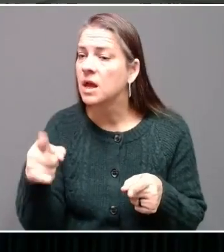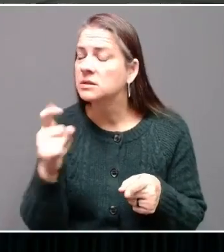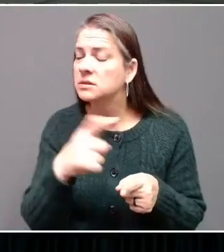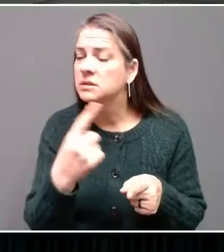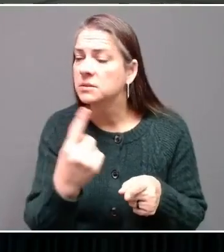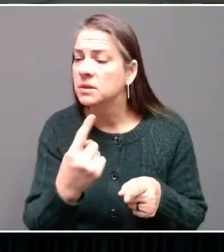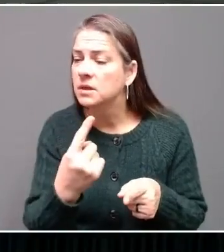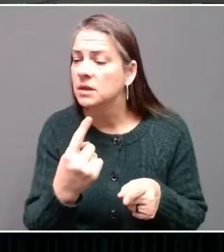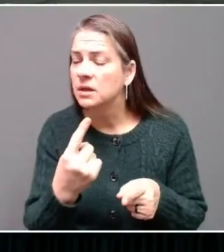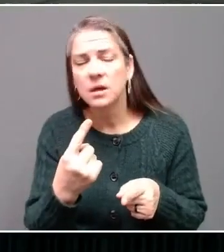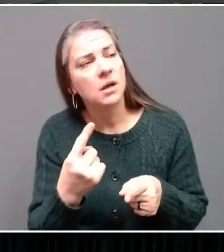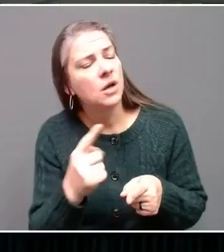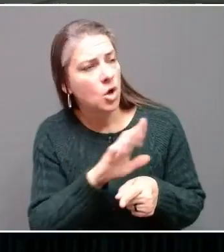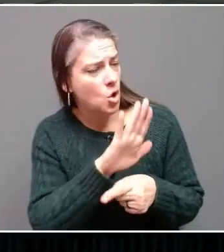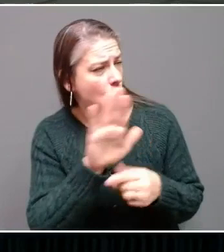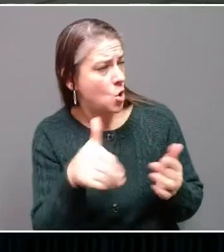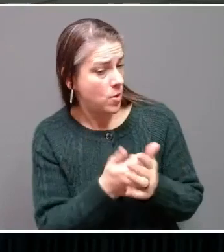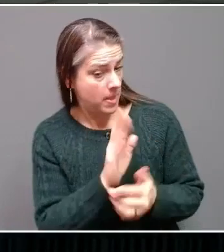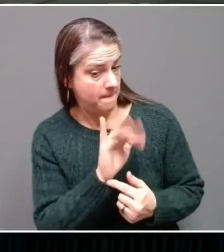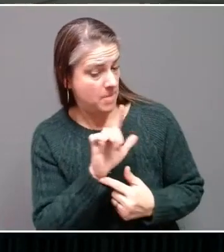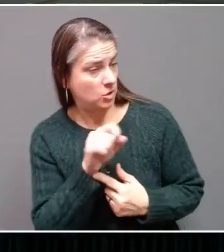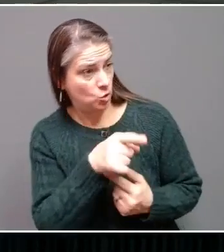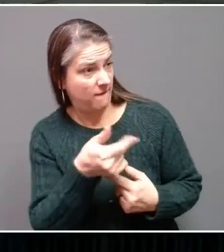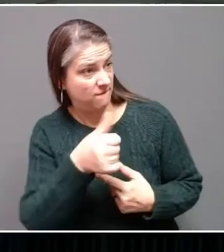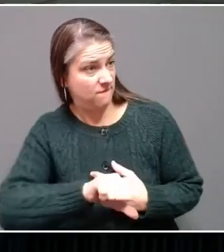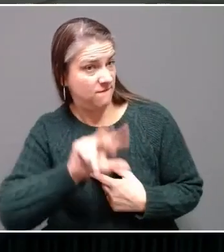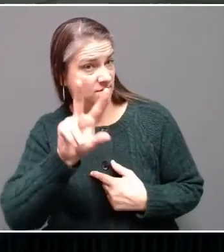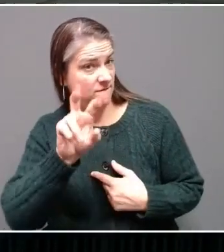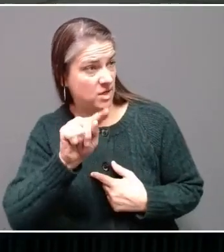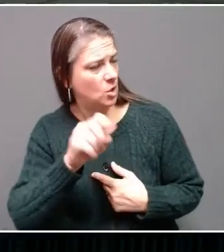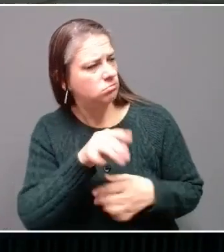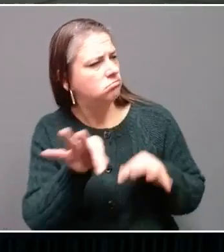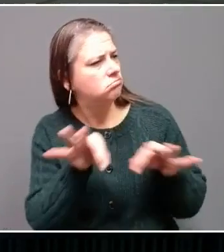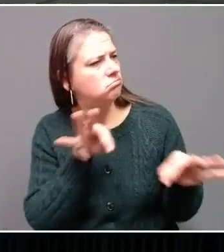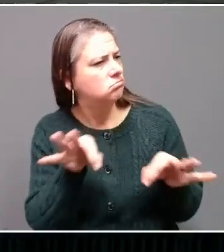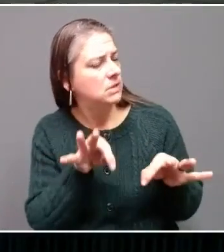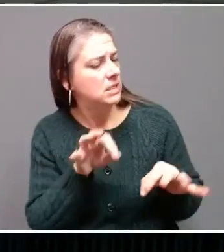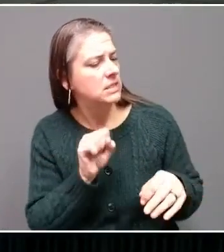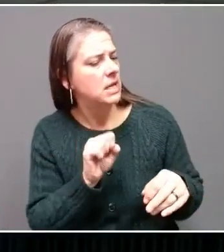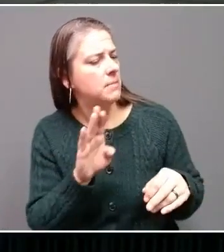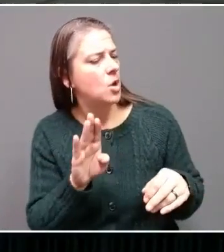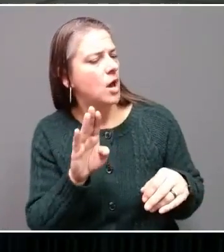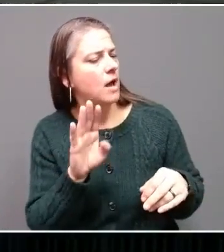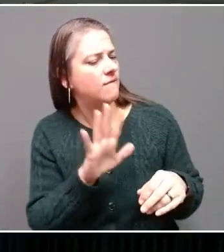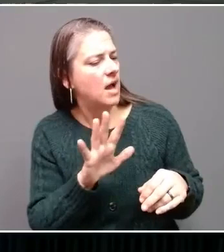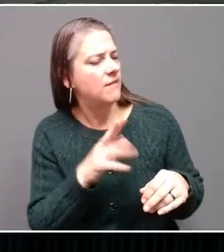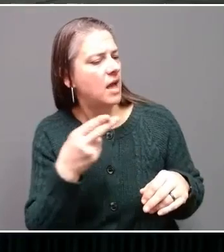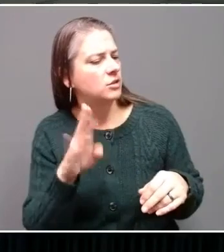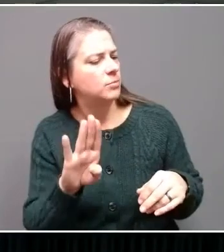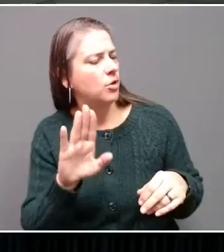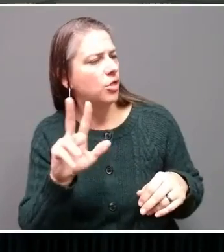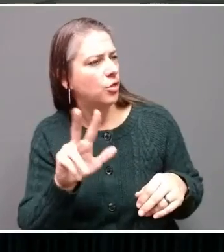So out of all the bills that you're likely to veto this time around, can you go into detail on specifically Senate Bill 5, House Bill 3, and House